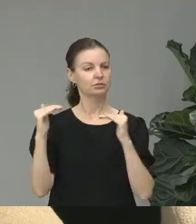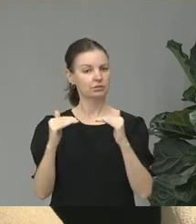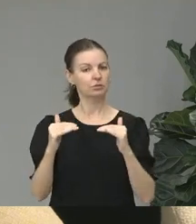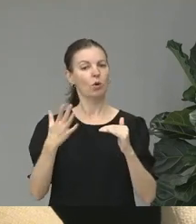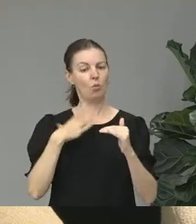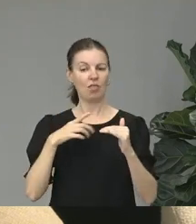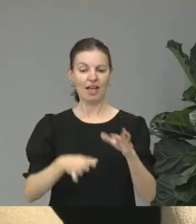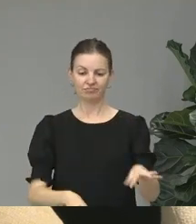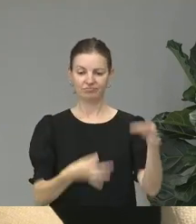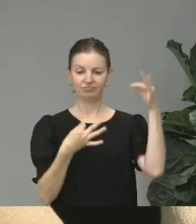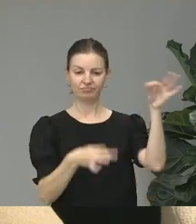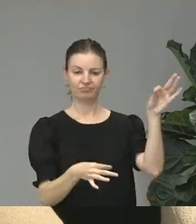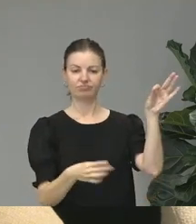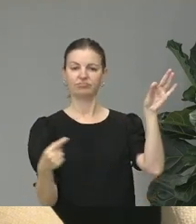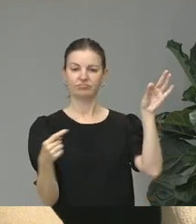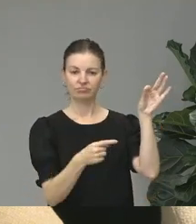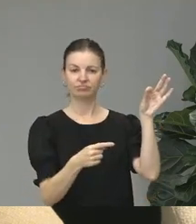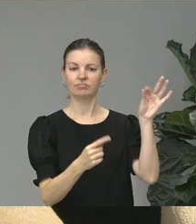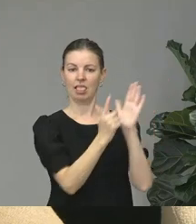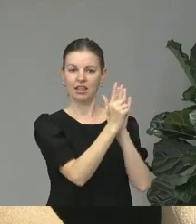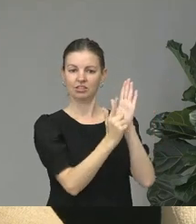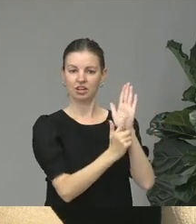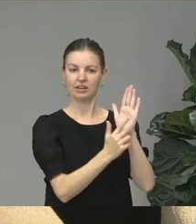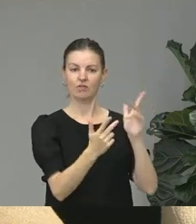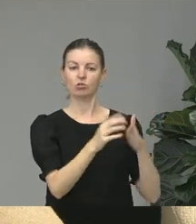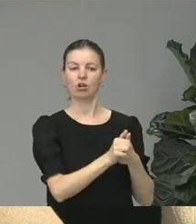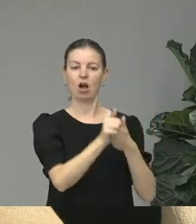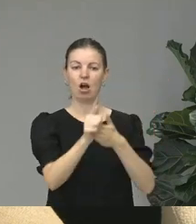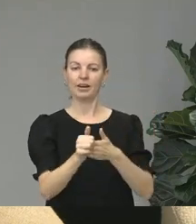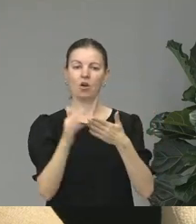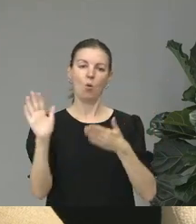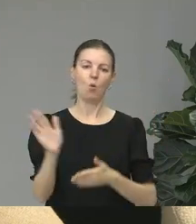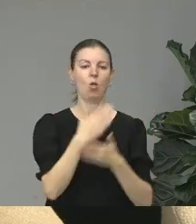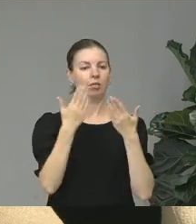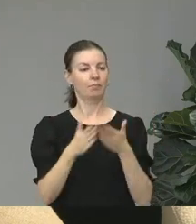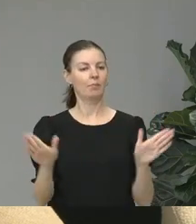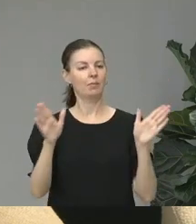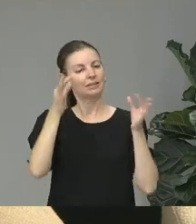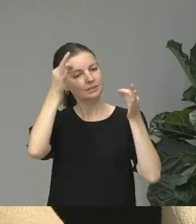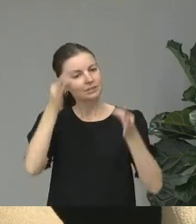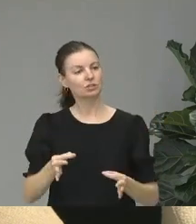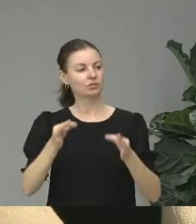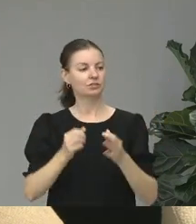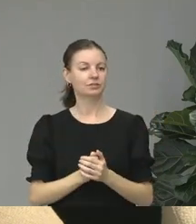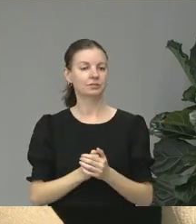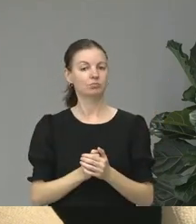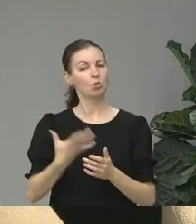in a piece of legislation that guides all public decision making. And so it's about putting those values